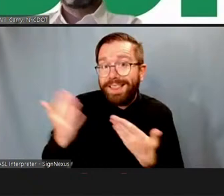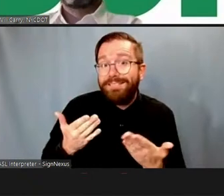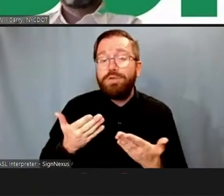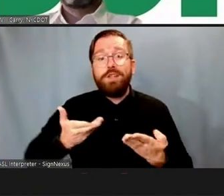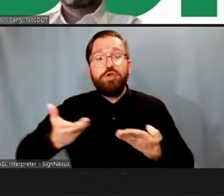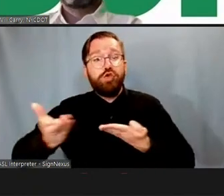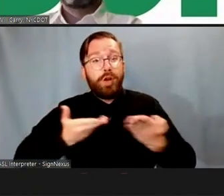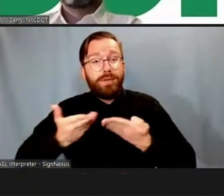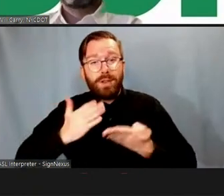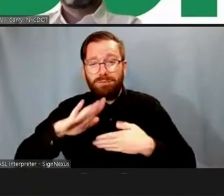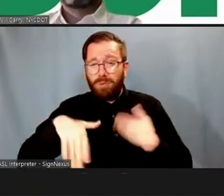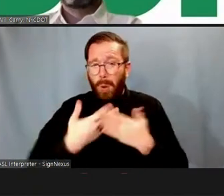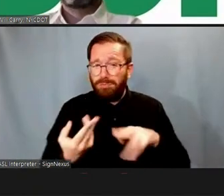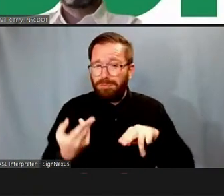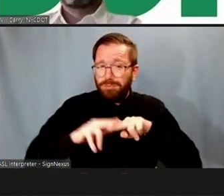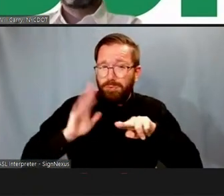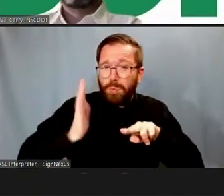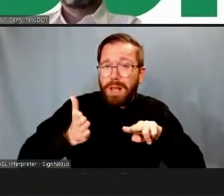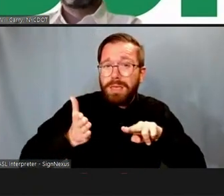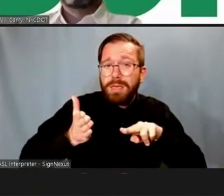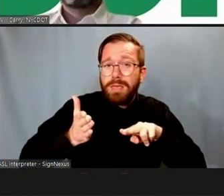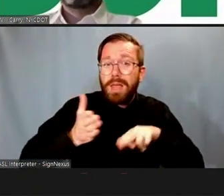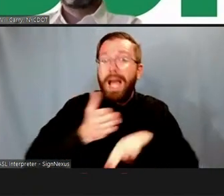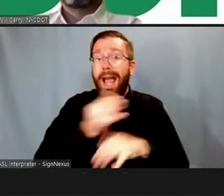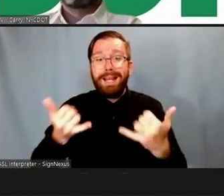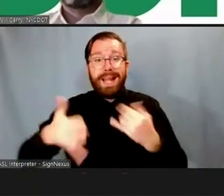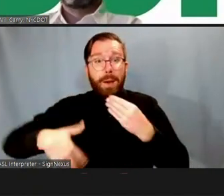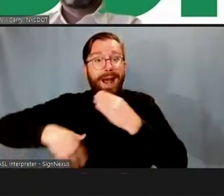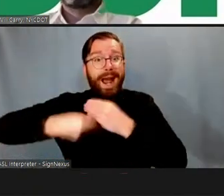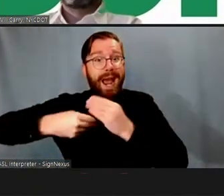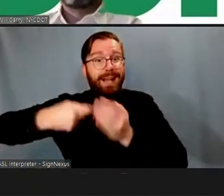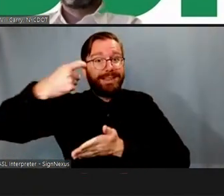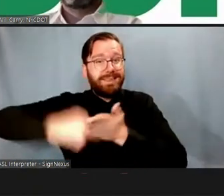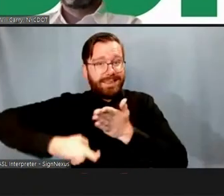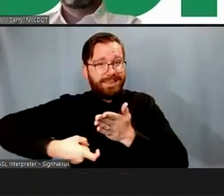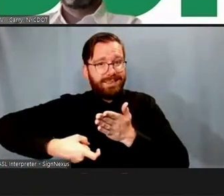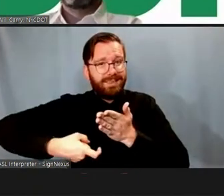also have to pay this added premium thanks very much